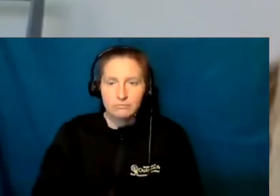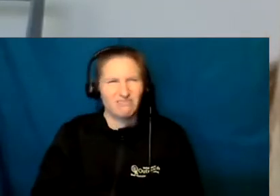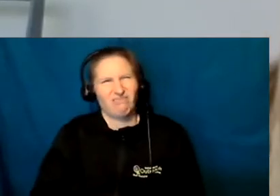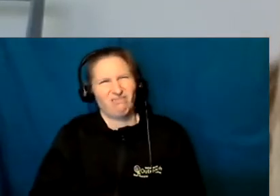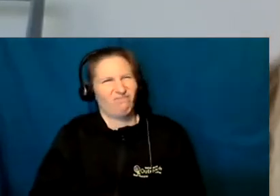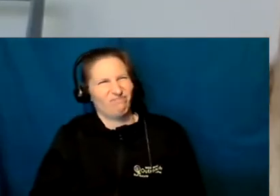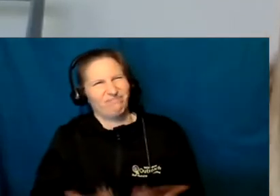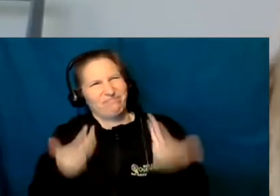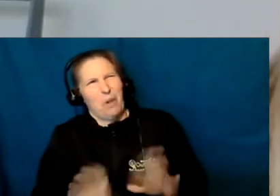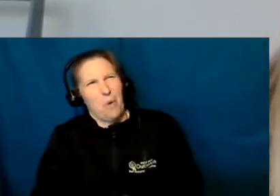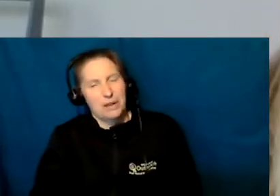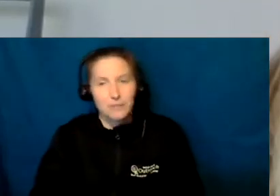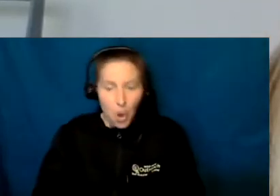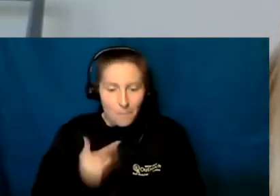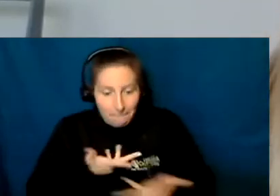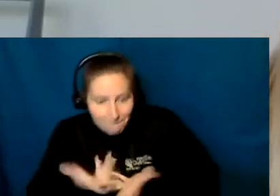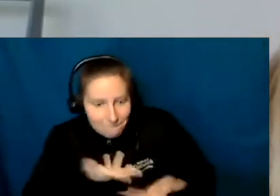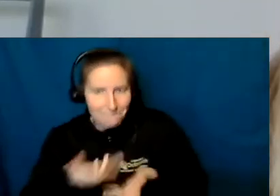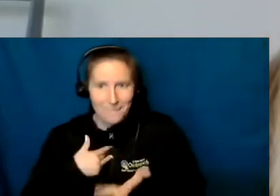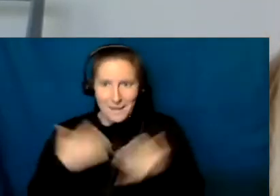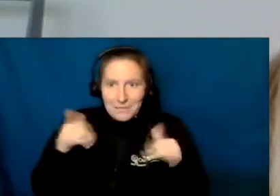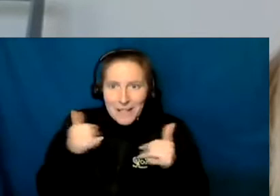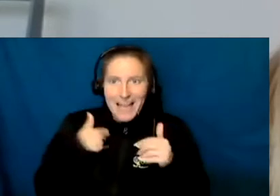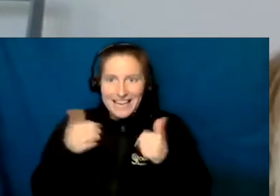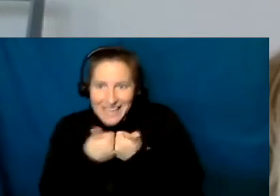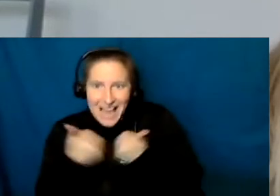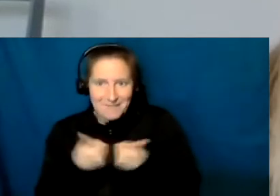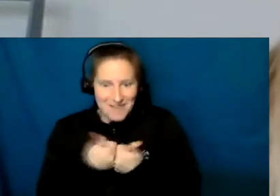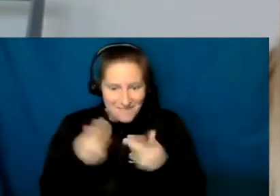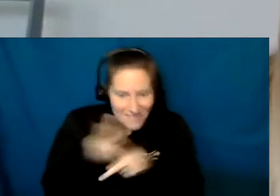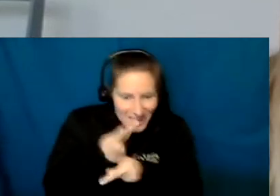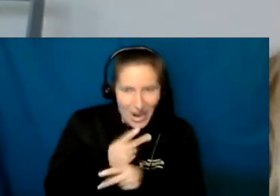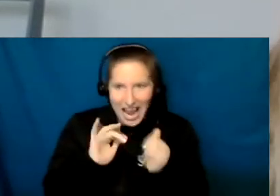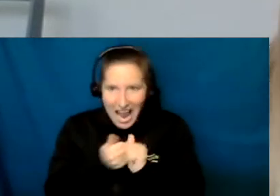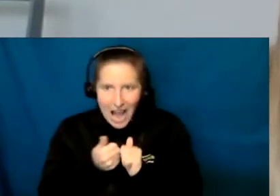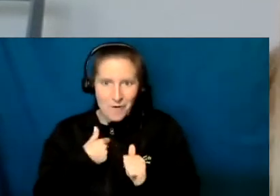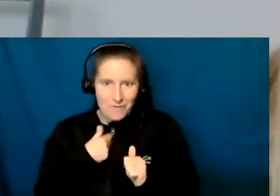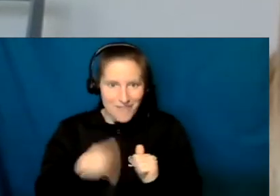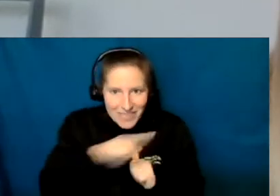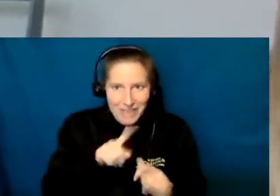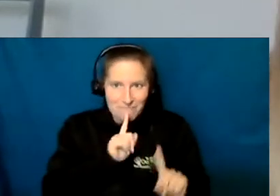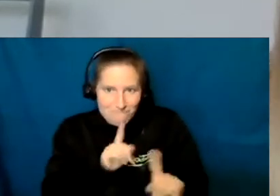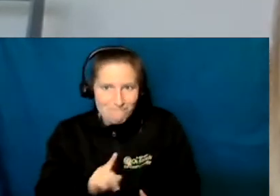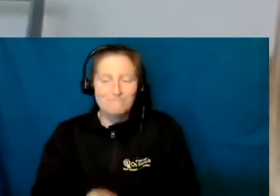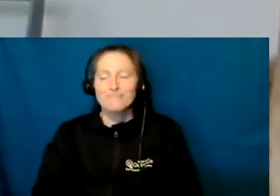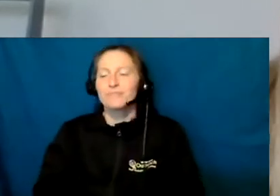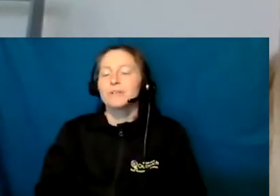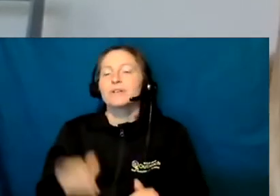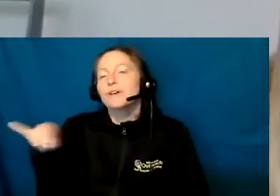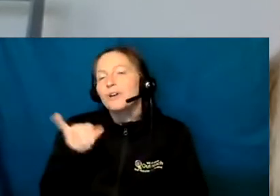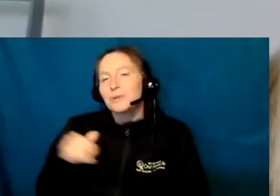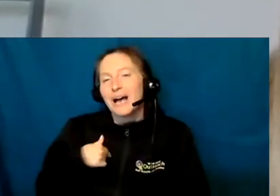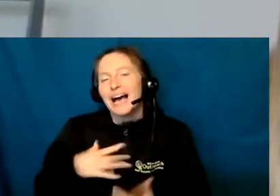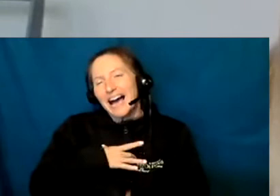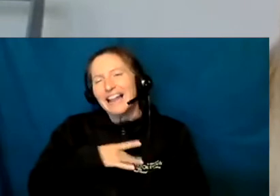So we get to play games and figure out how they're going to best respond to us. And then I also really like going out